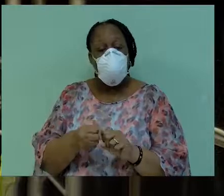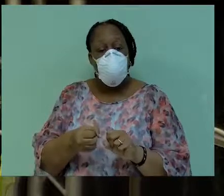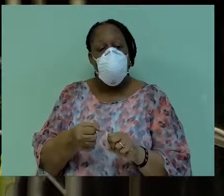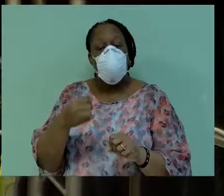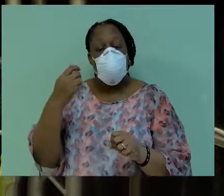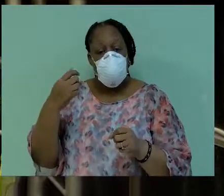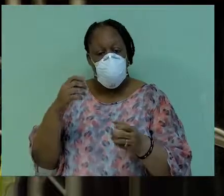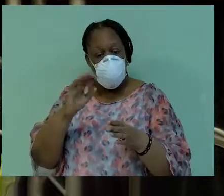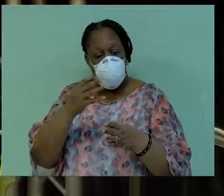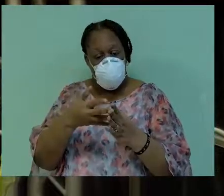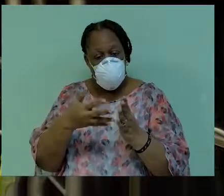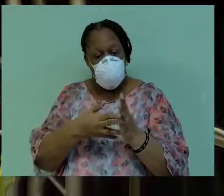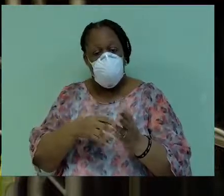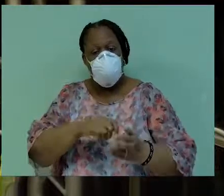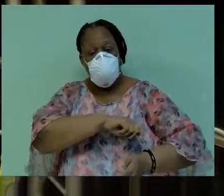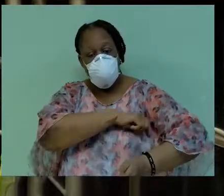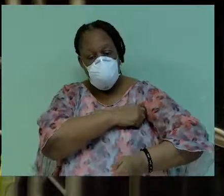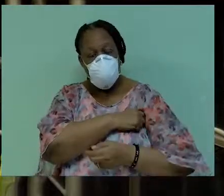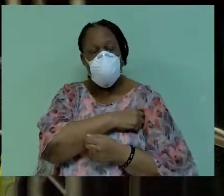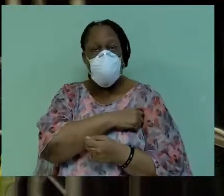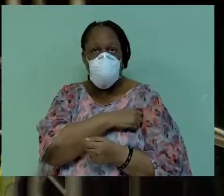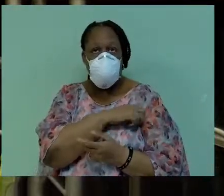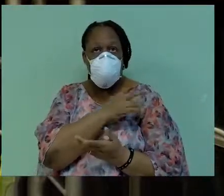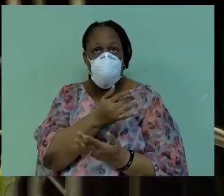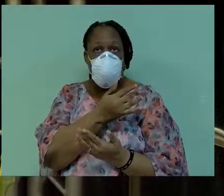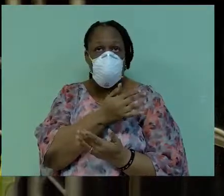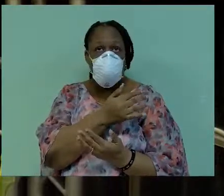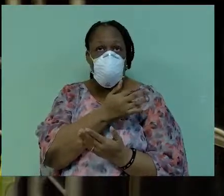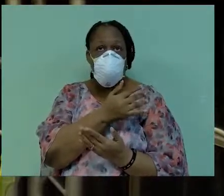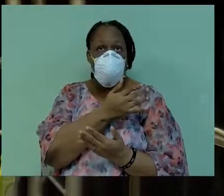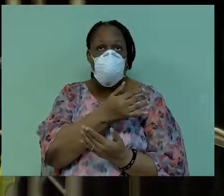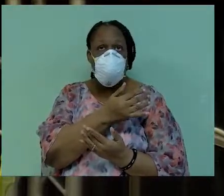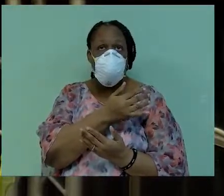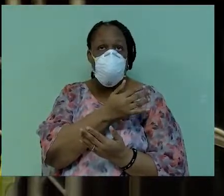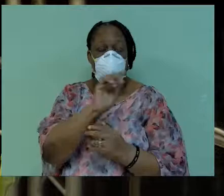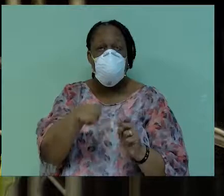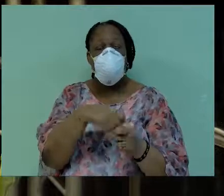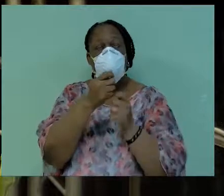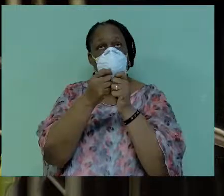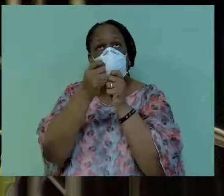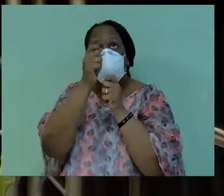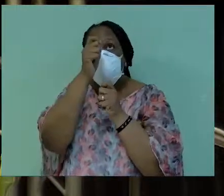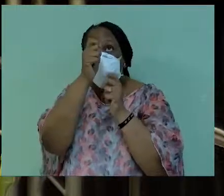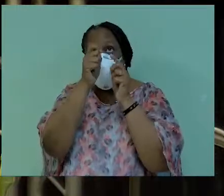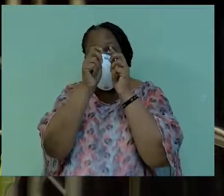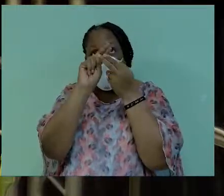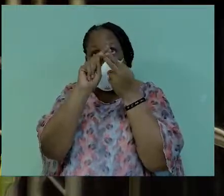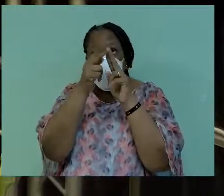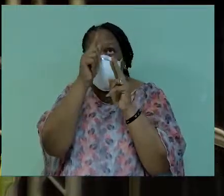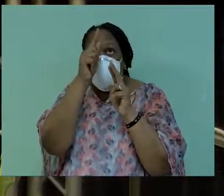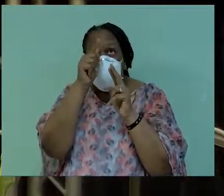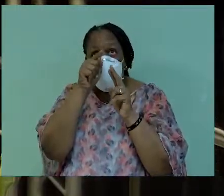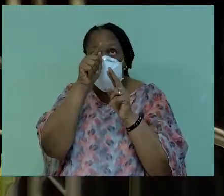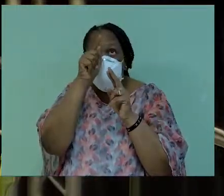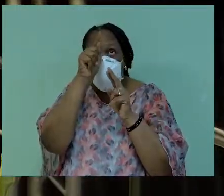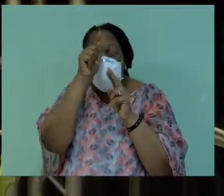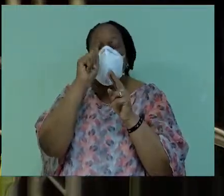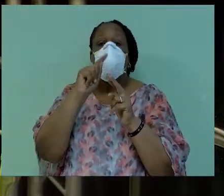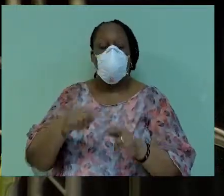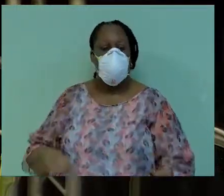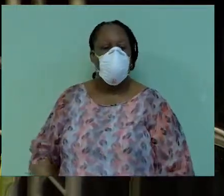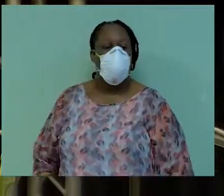So again, that's pretty much all that we have to say at this time from the Bureau. And I'd